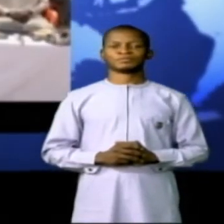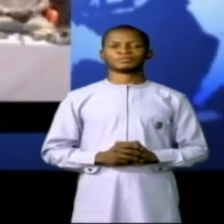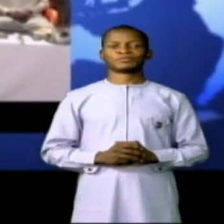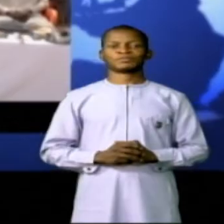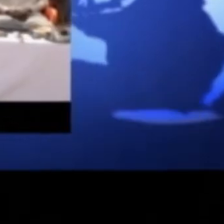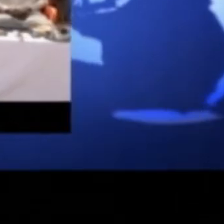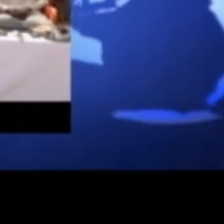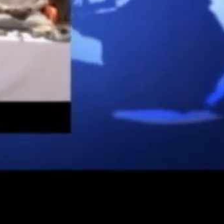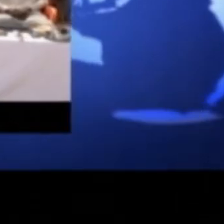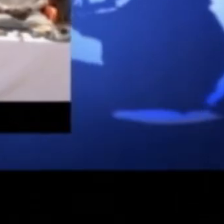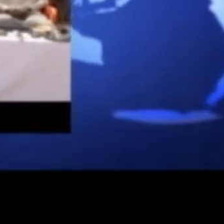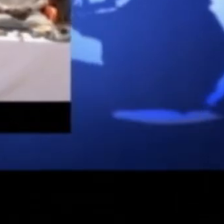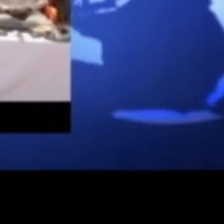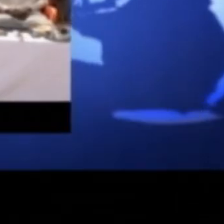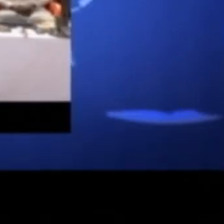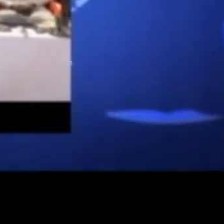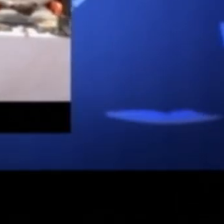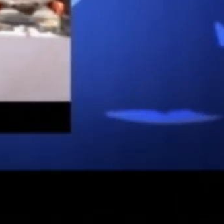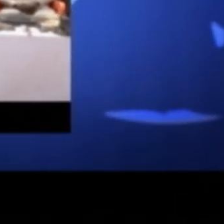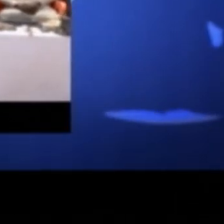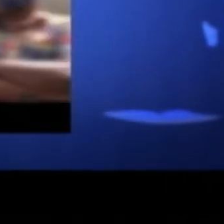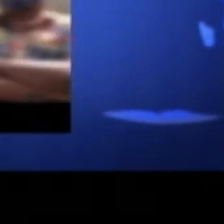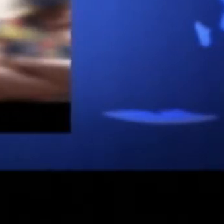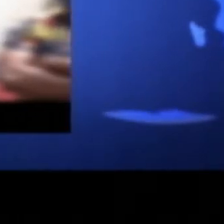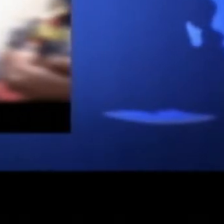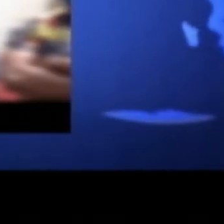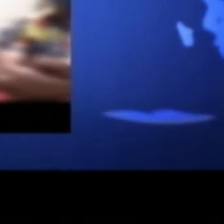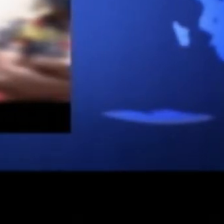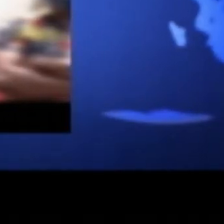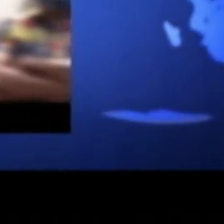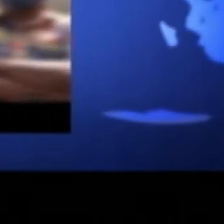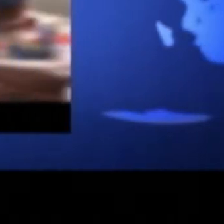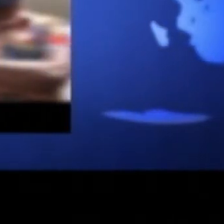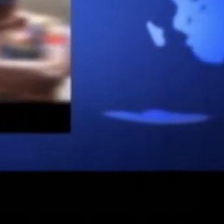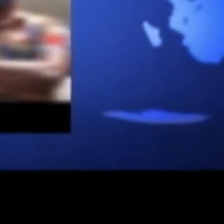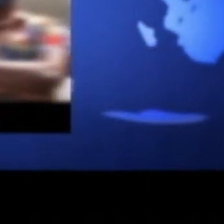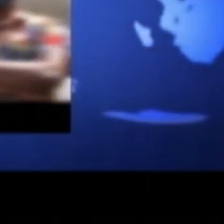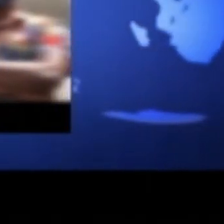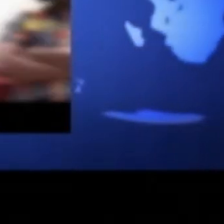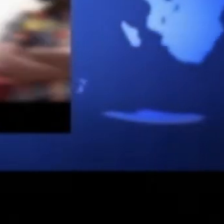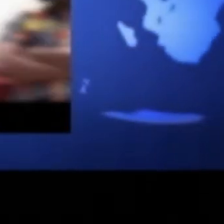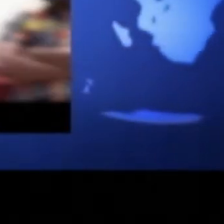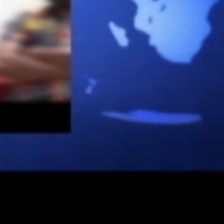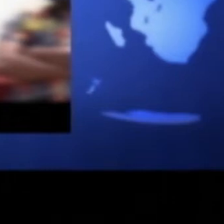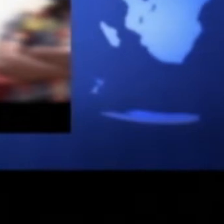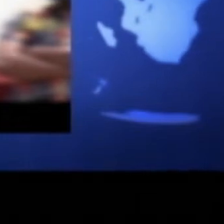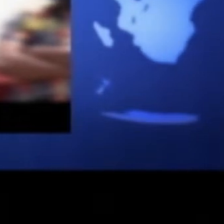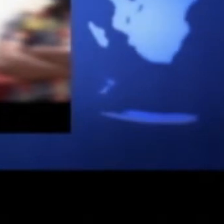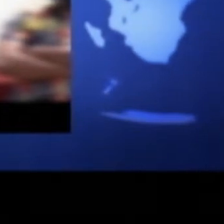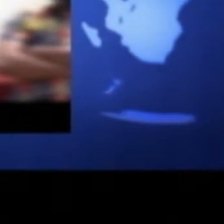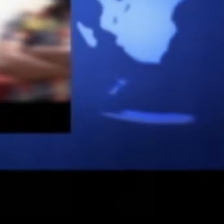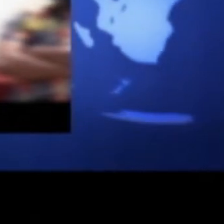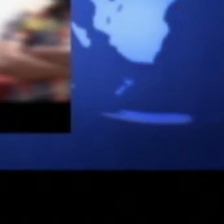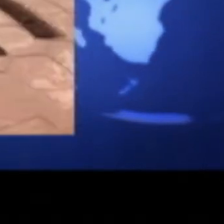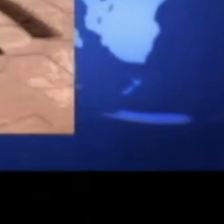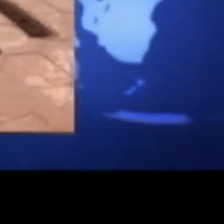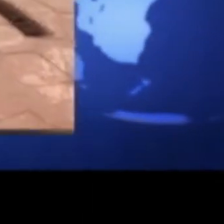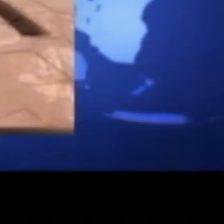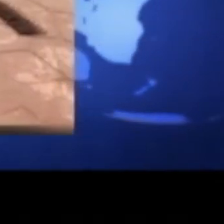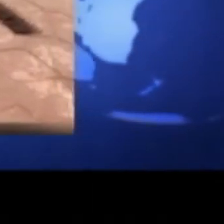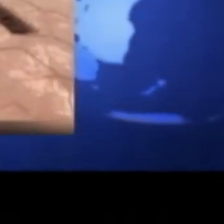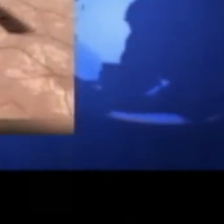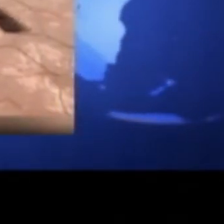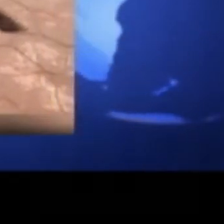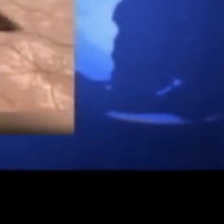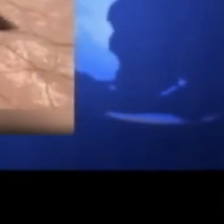Combined force of police and Operation Daji in pursuit of armed bandits that kidnapped 317 students of Girls Secondary